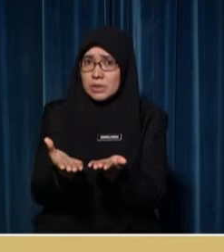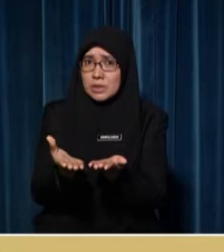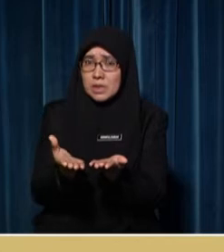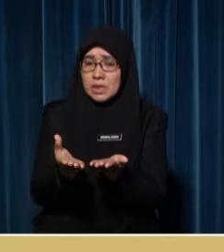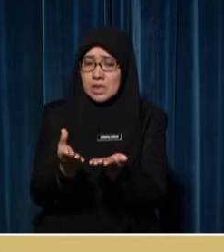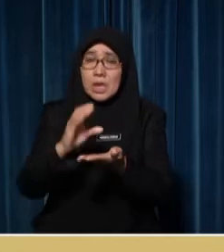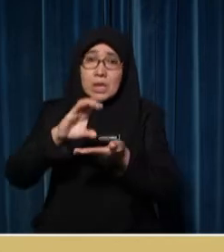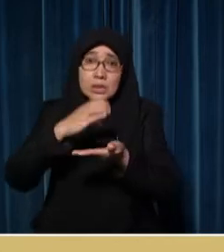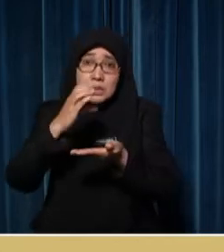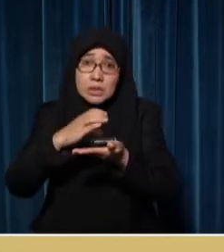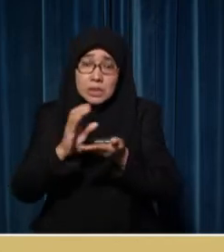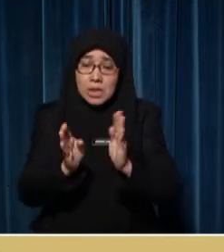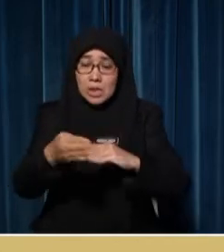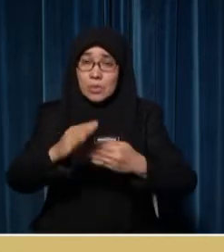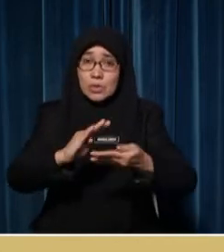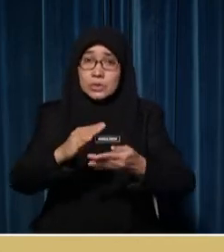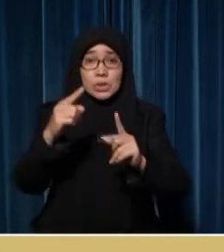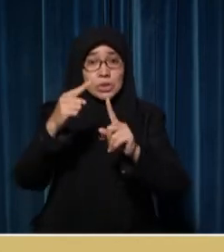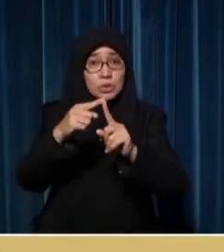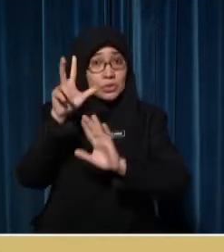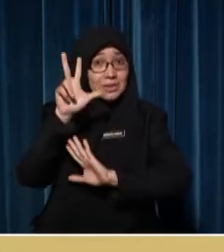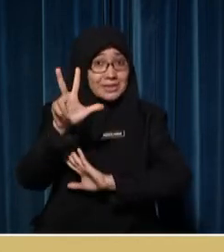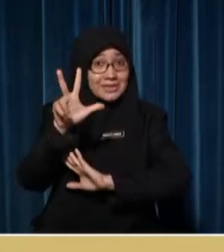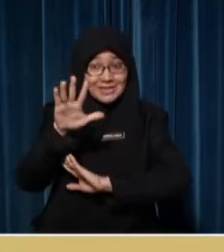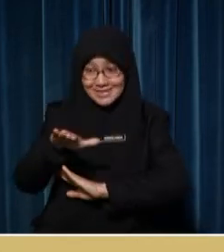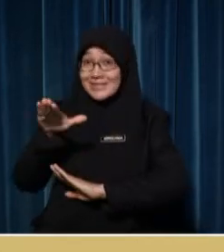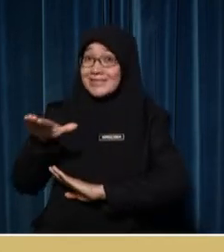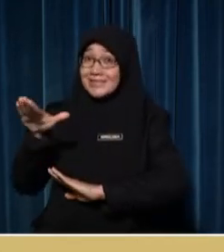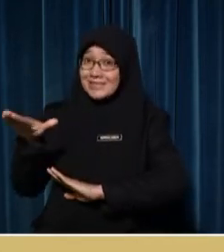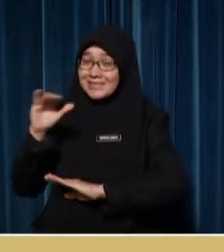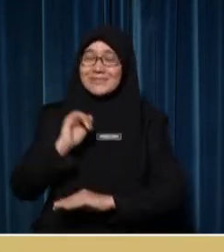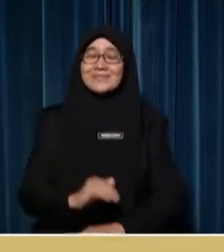boxes equally to 3 children.